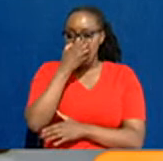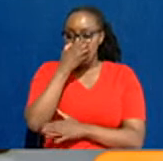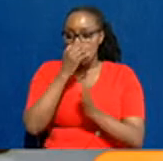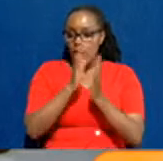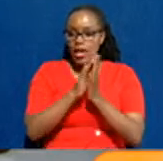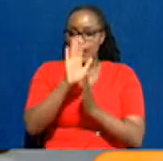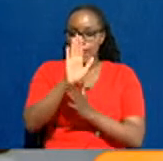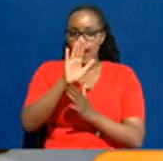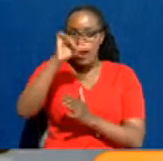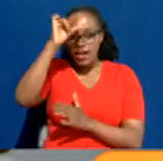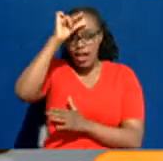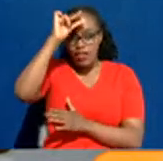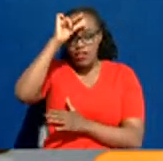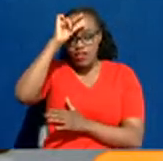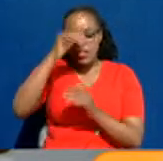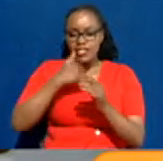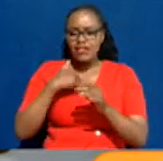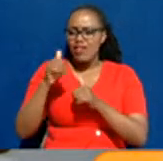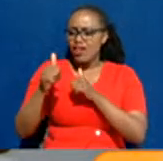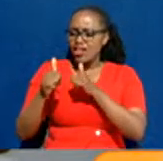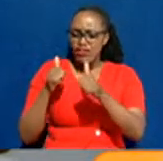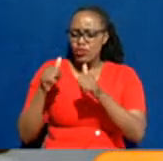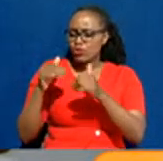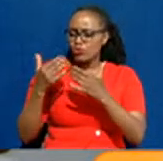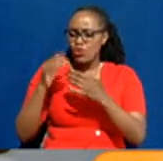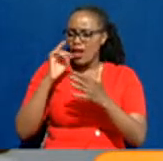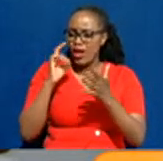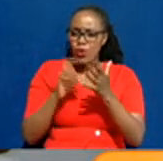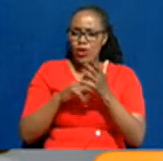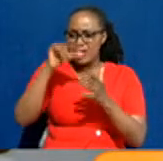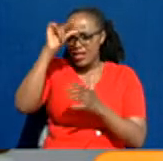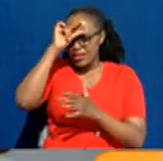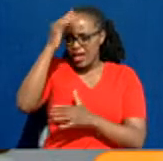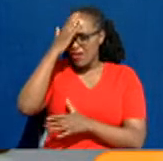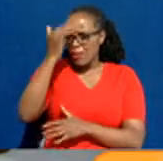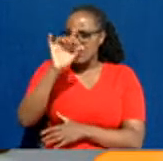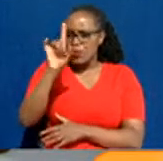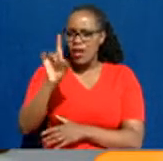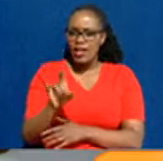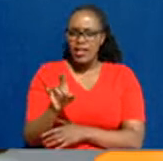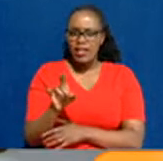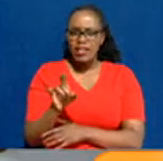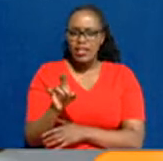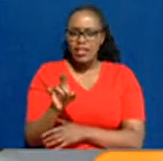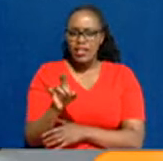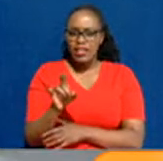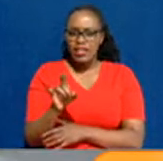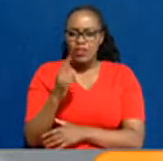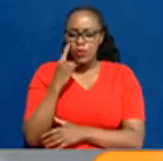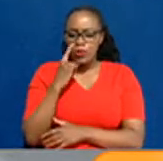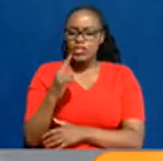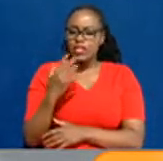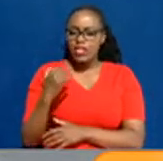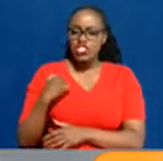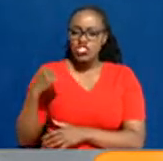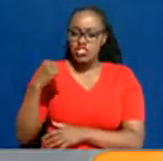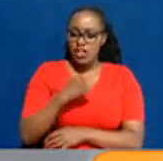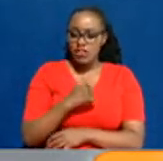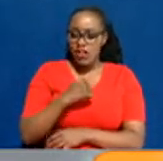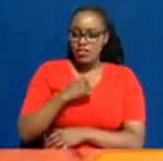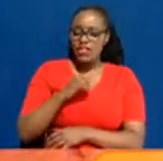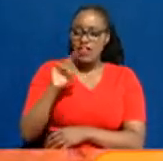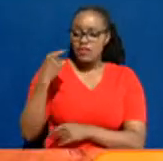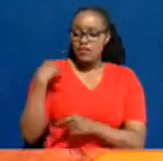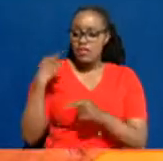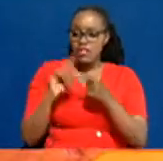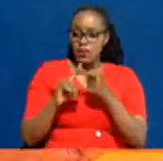administration. You completely refuse to recognize them. Why? You see, Jeff, why, first of